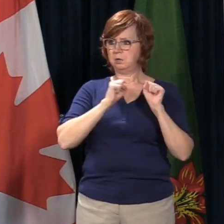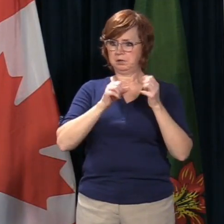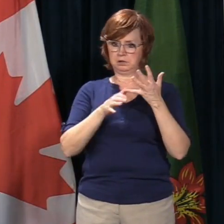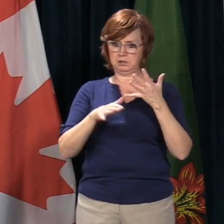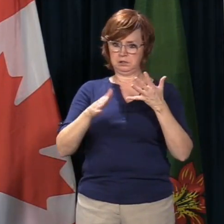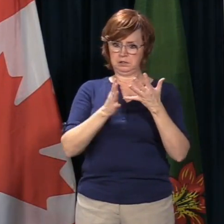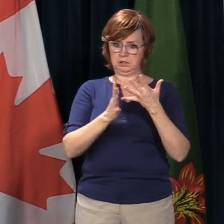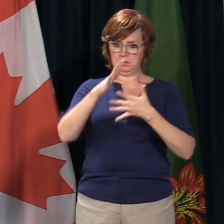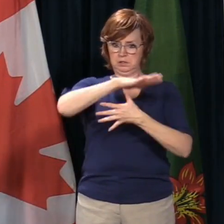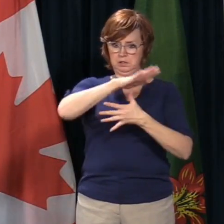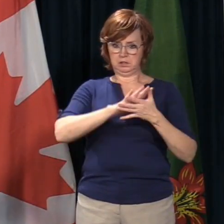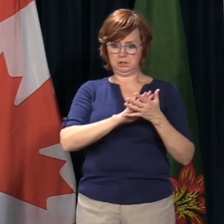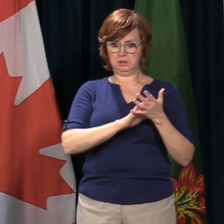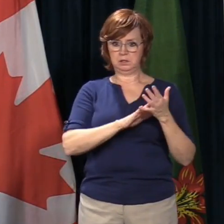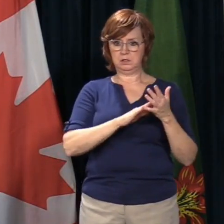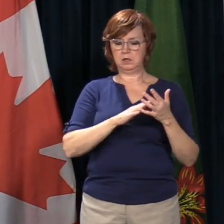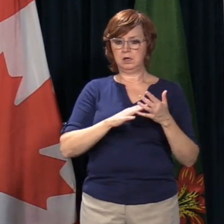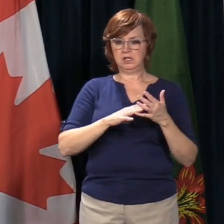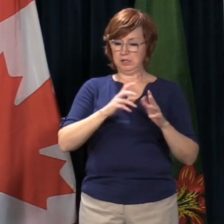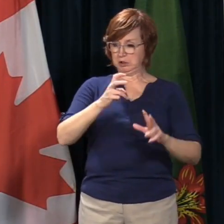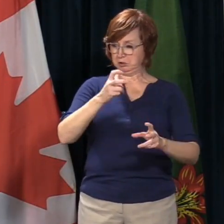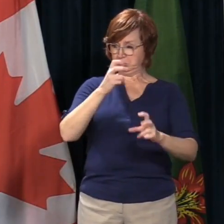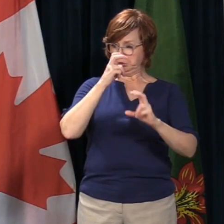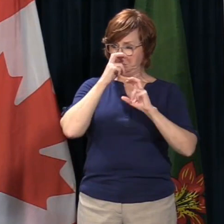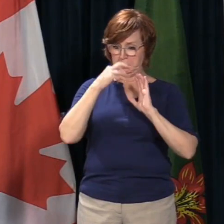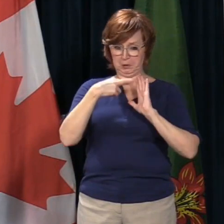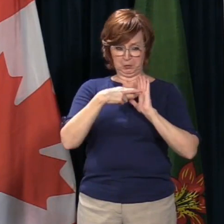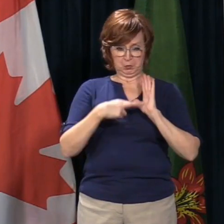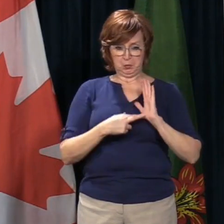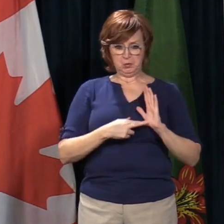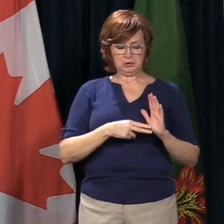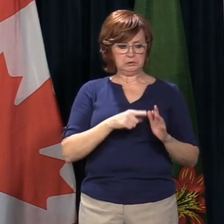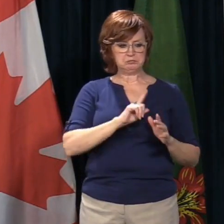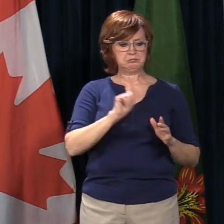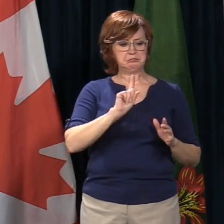least restrictive testing criteria. So testing